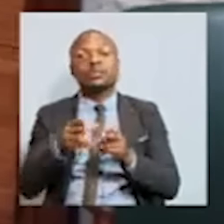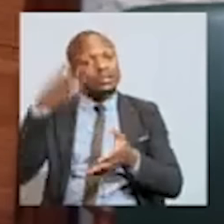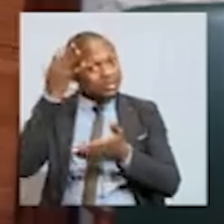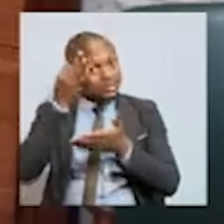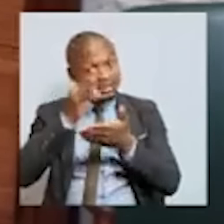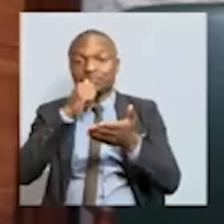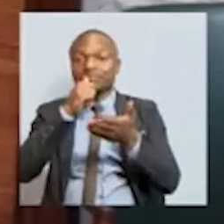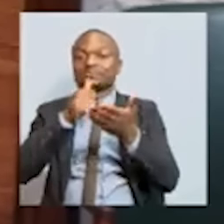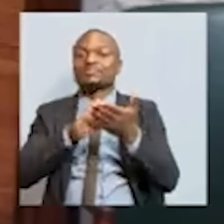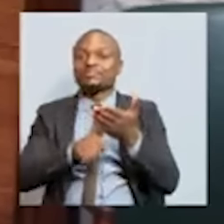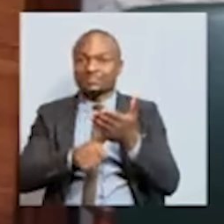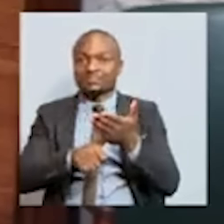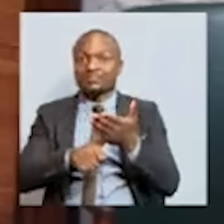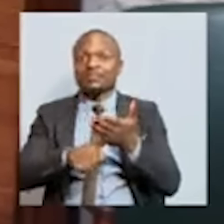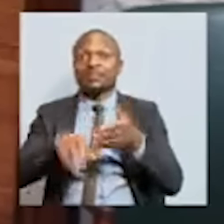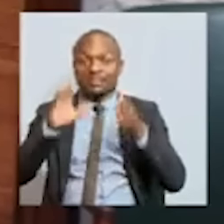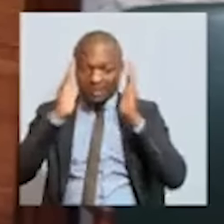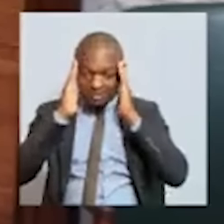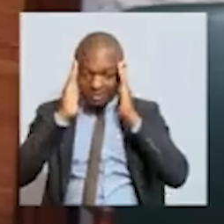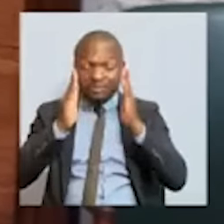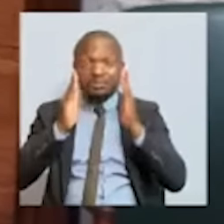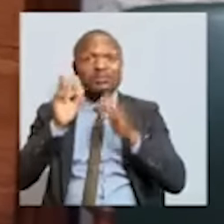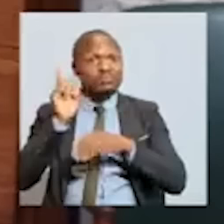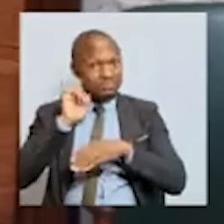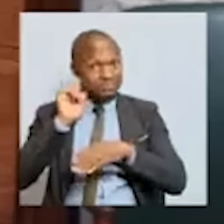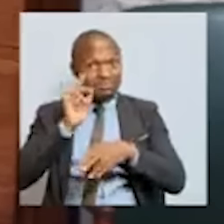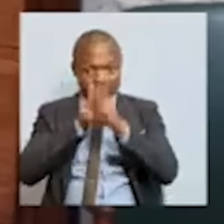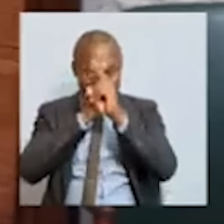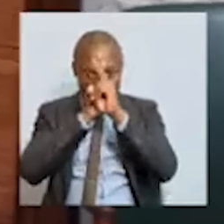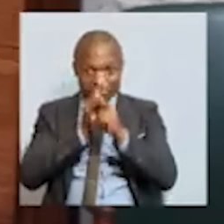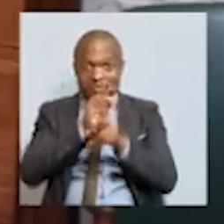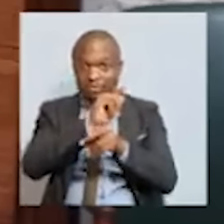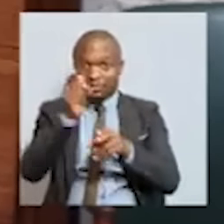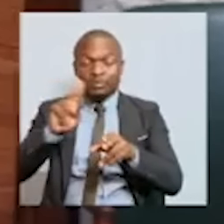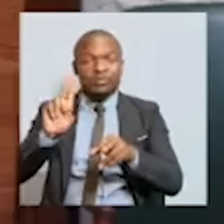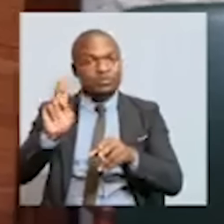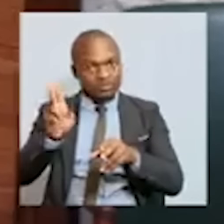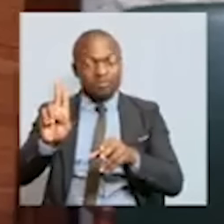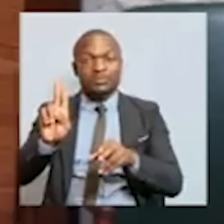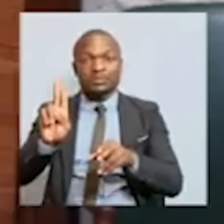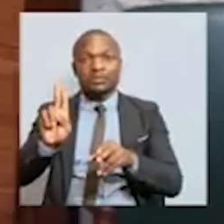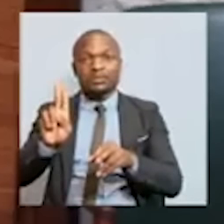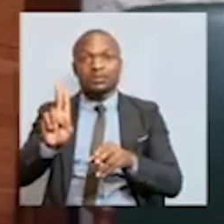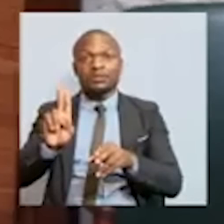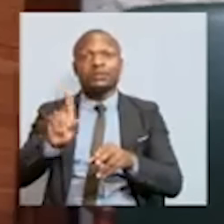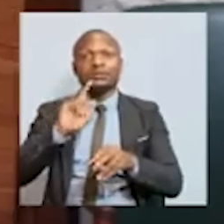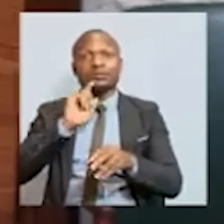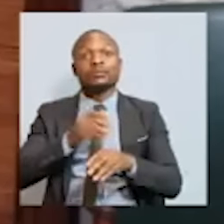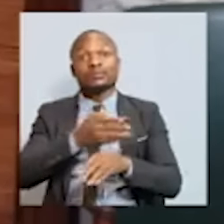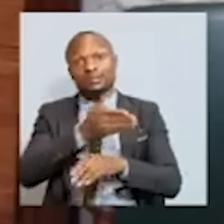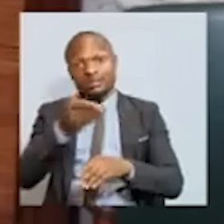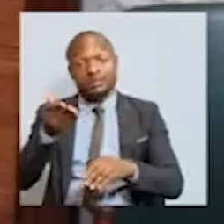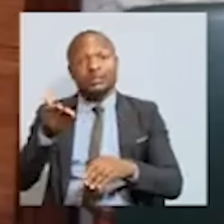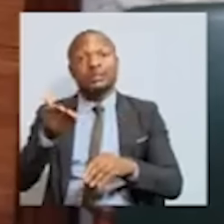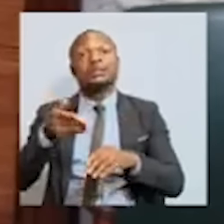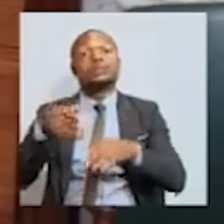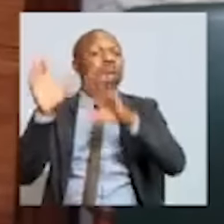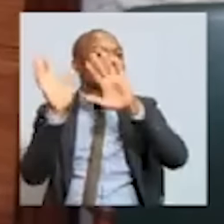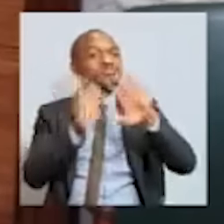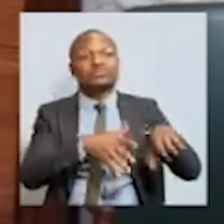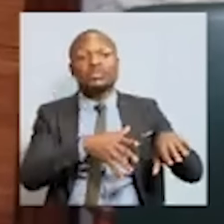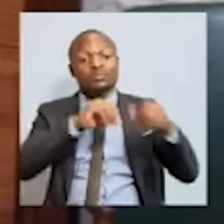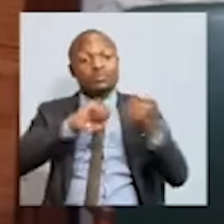letter and attending the hearing, Mr. Munir Zulu MP neglected to prosecute his complaint and to